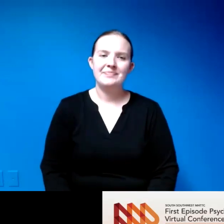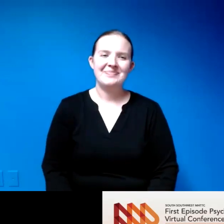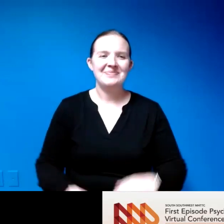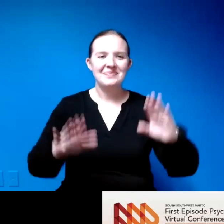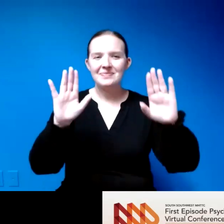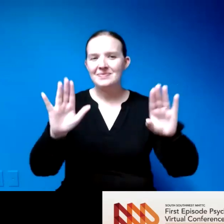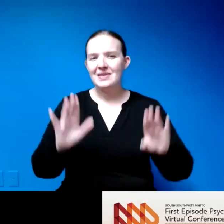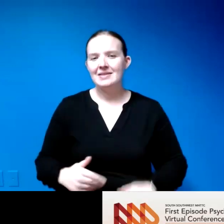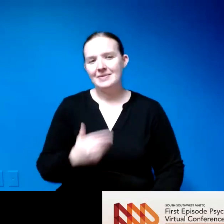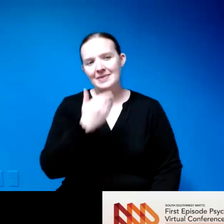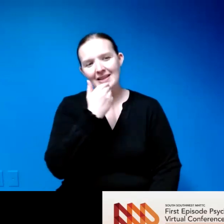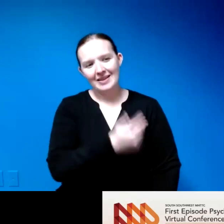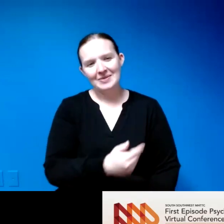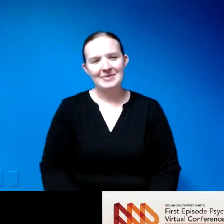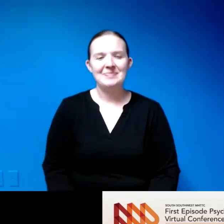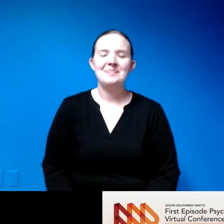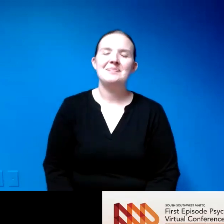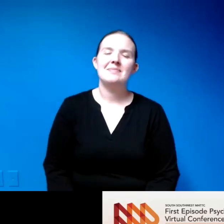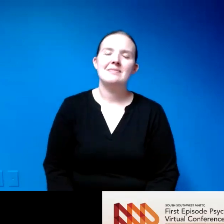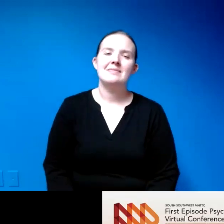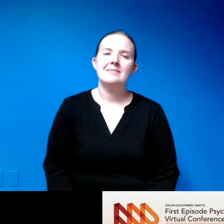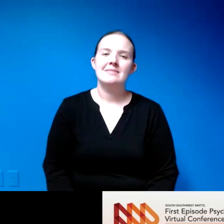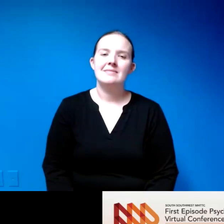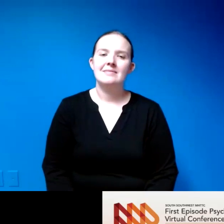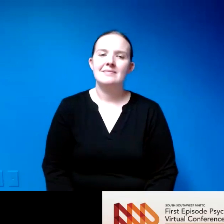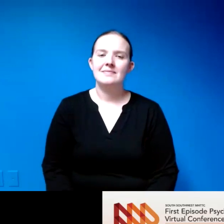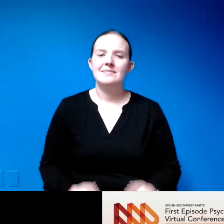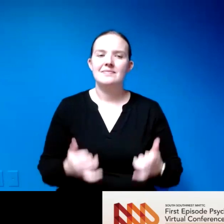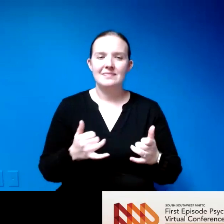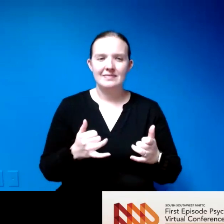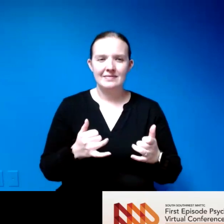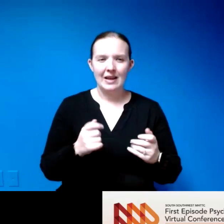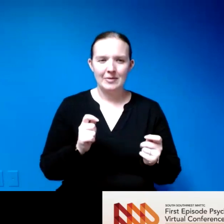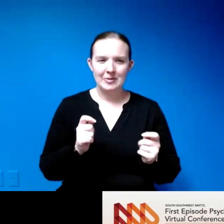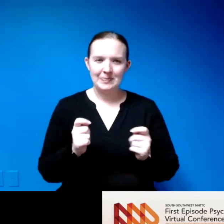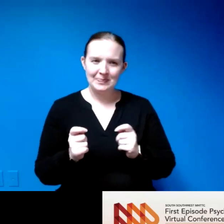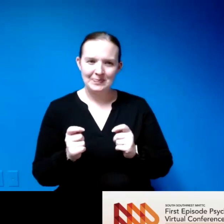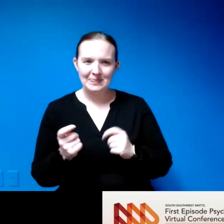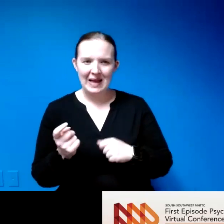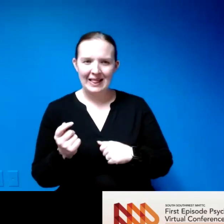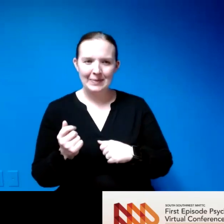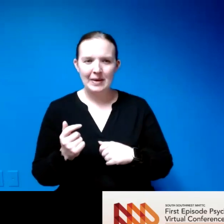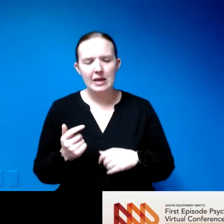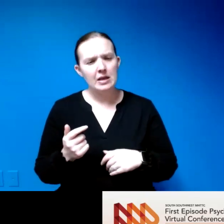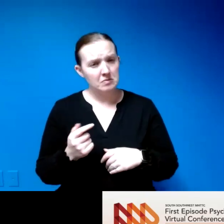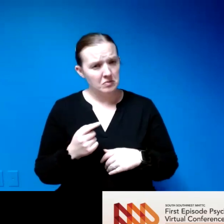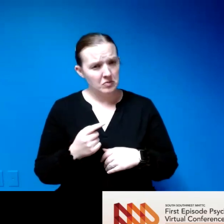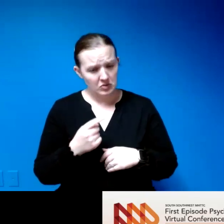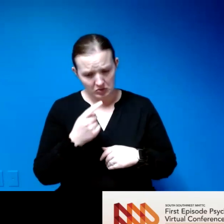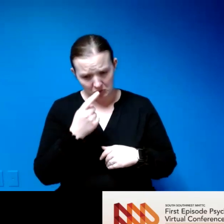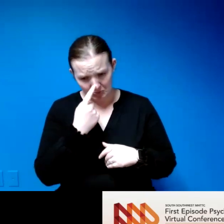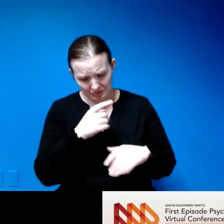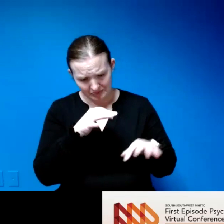Awesome. Thank you, Gustavo. Let me shift this a little bit. Maybe tell us a little